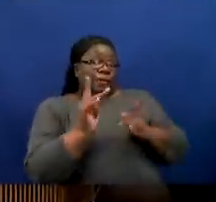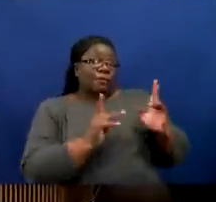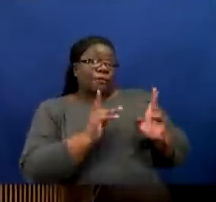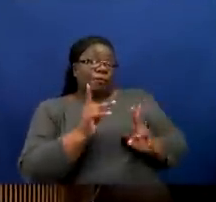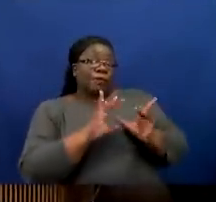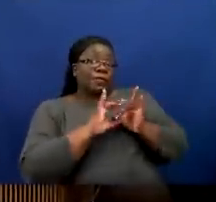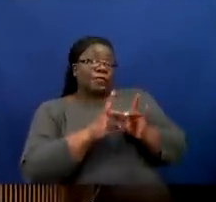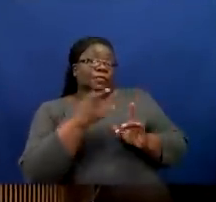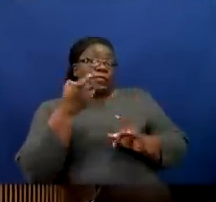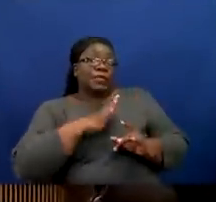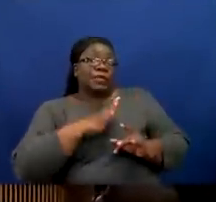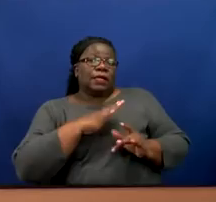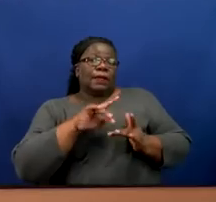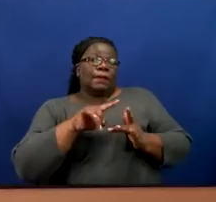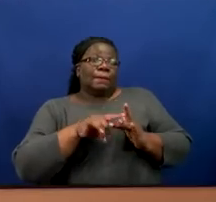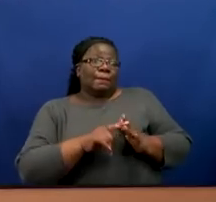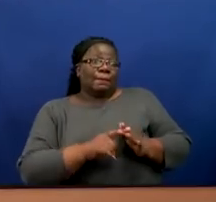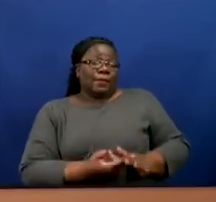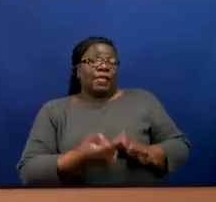God started praising him.